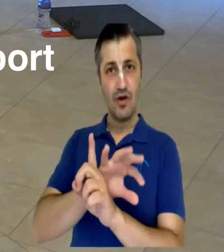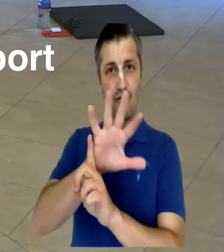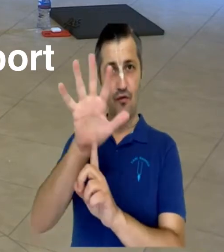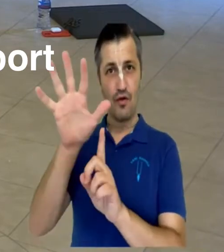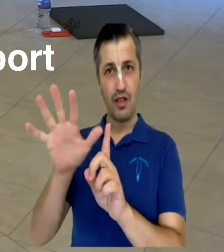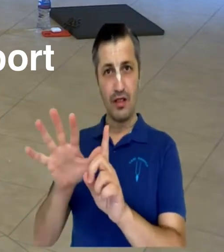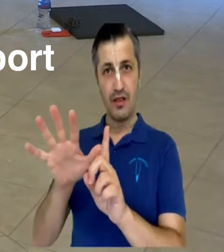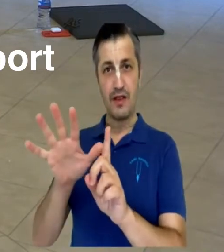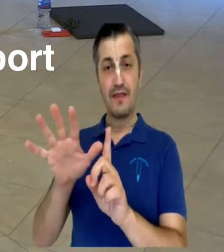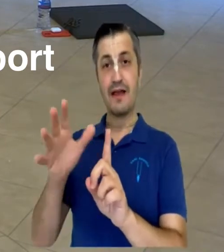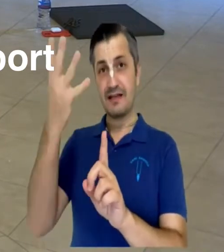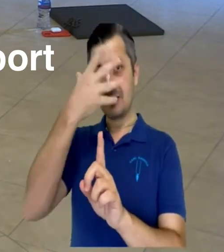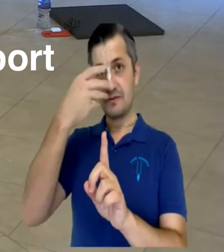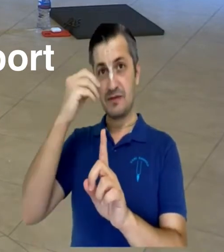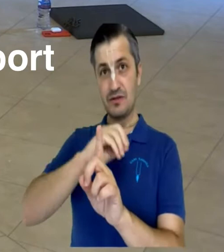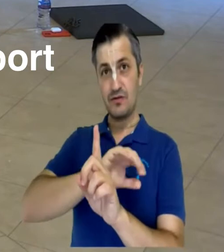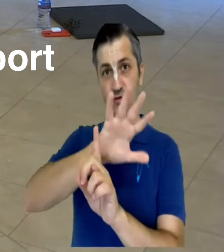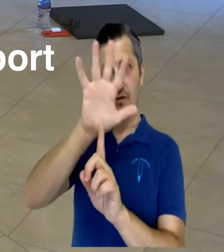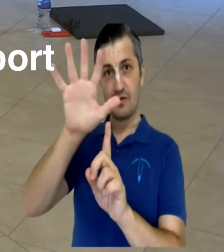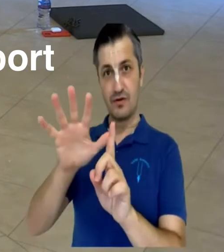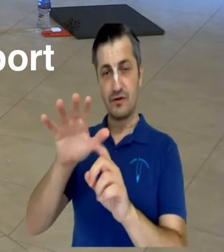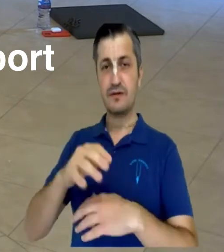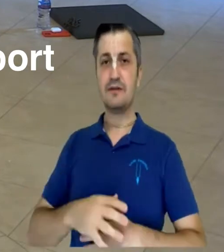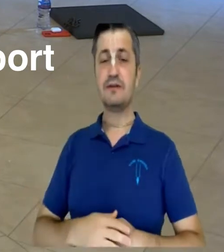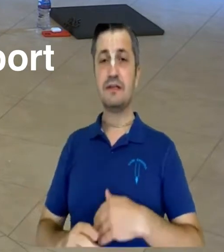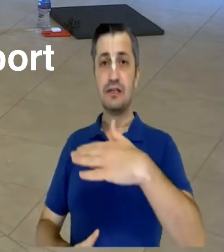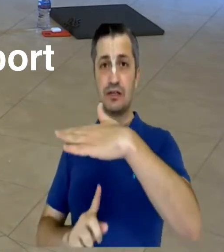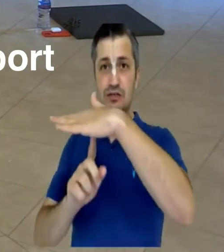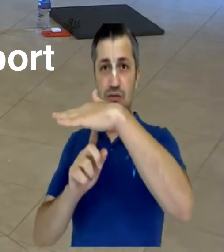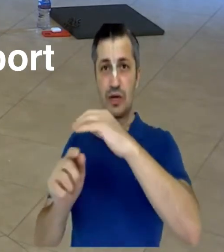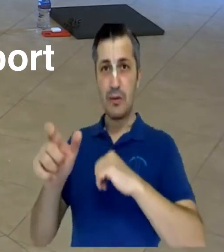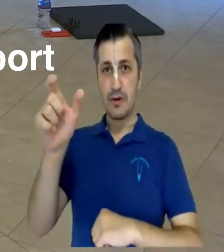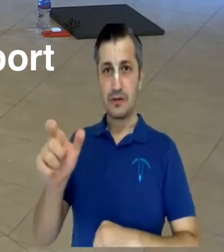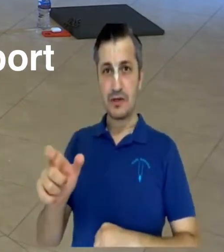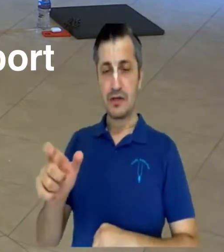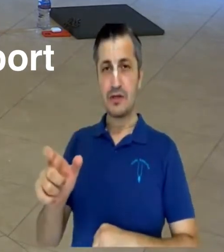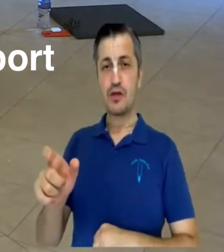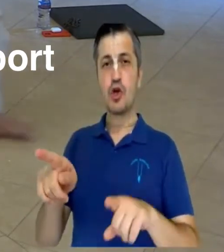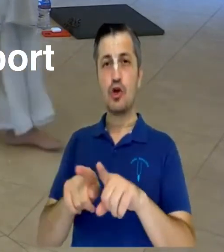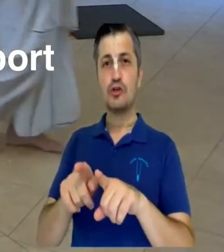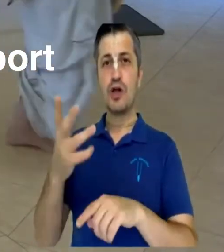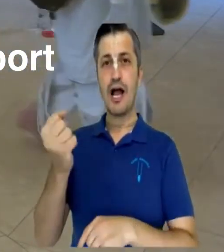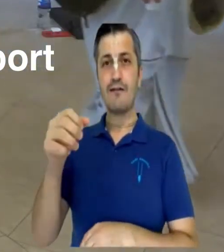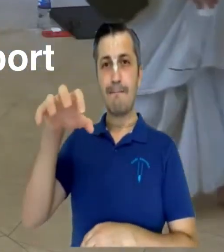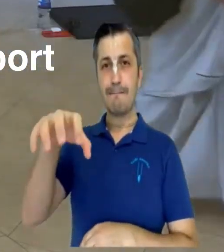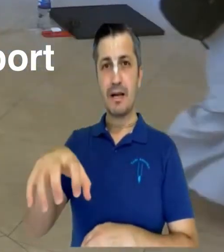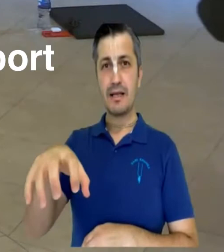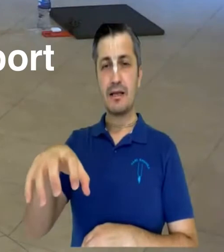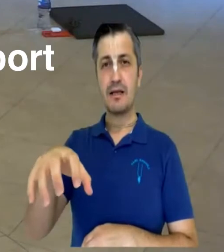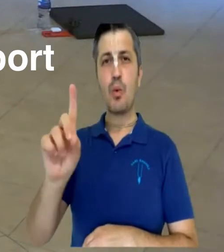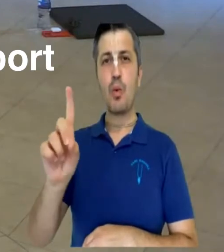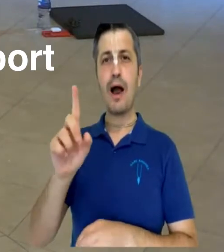illumination. The Supreme Personality also has a localized aspect as Paramatma. By